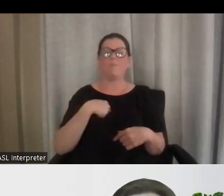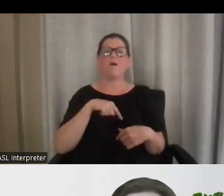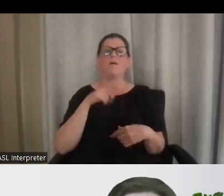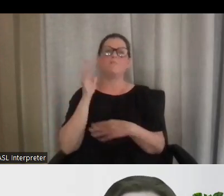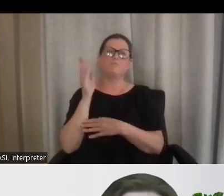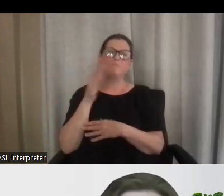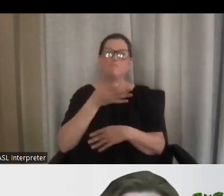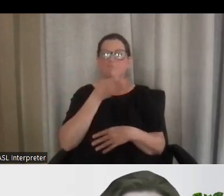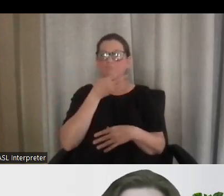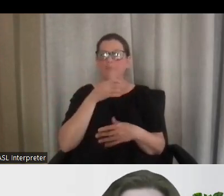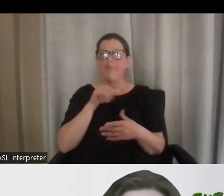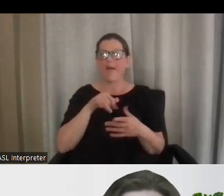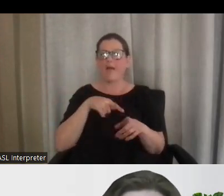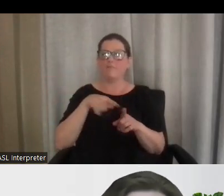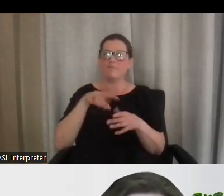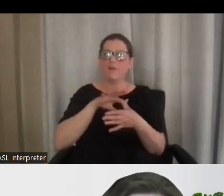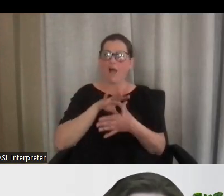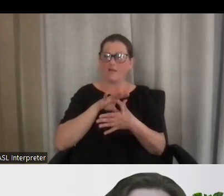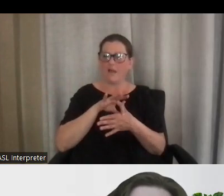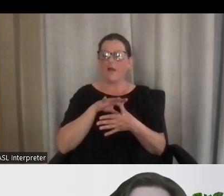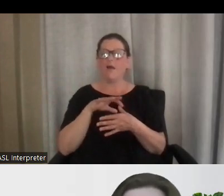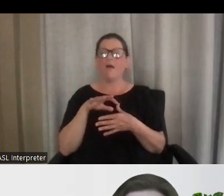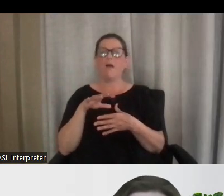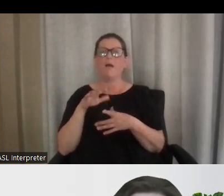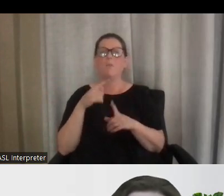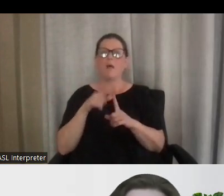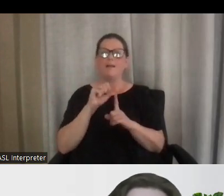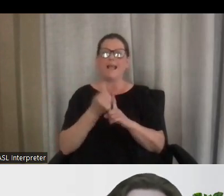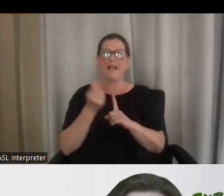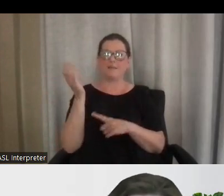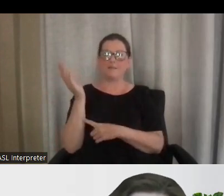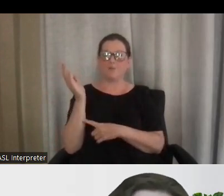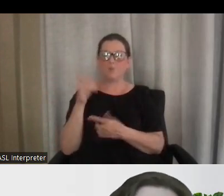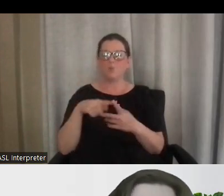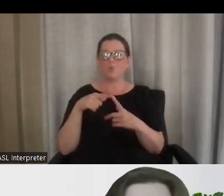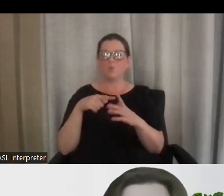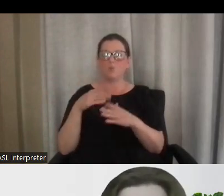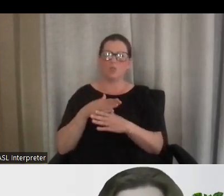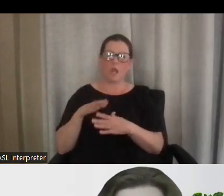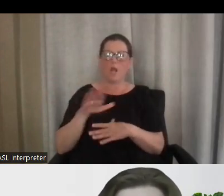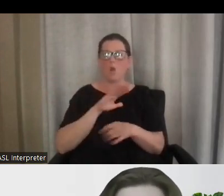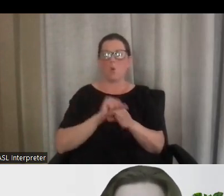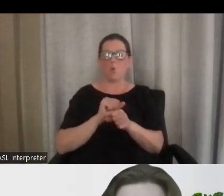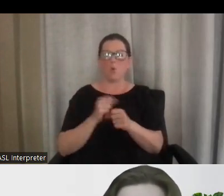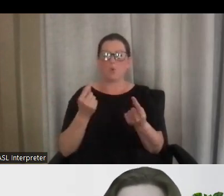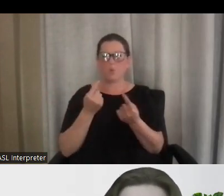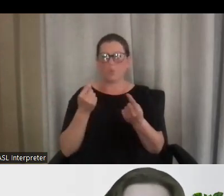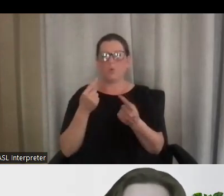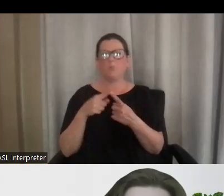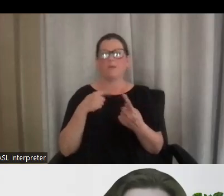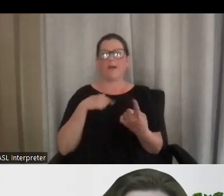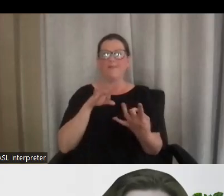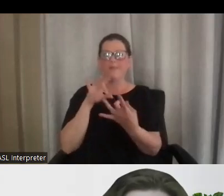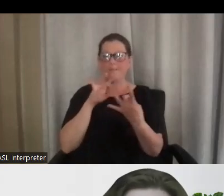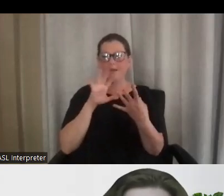also present a case concept or a case presentation in order to share the work they're doing and get feedback on their